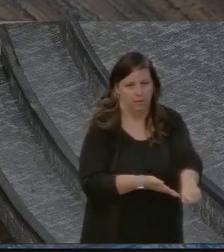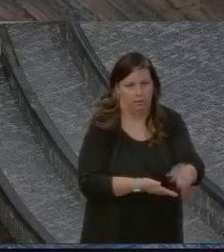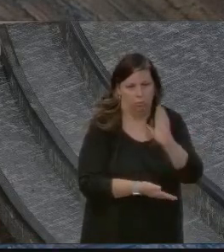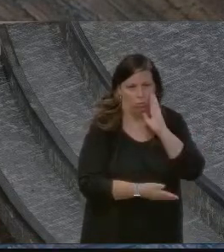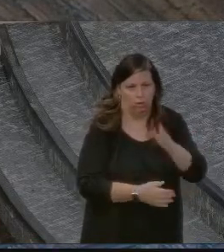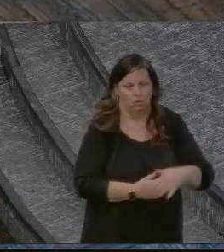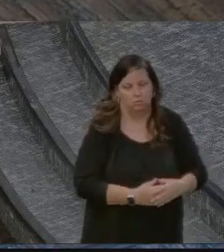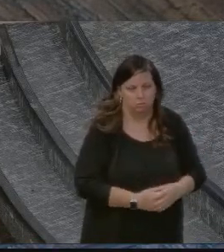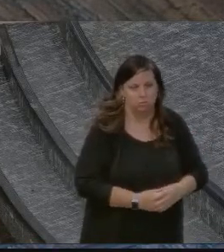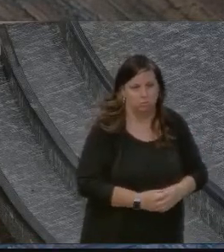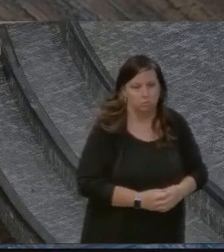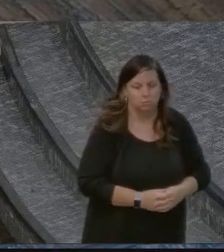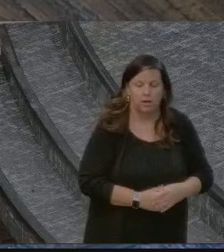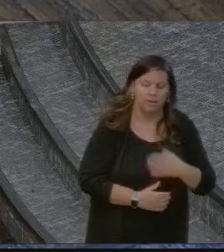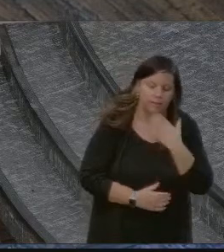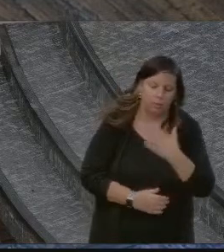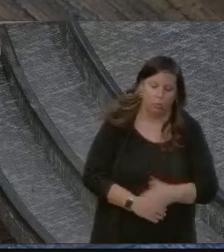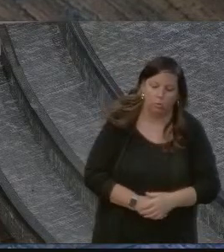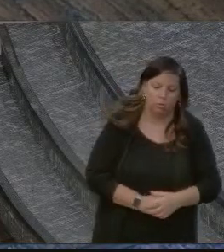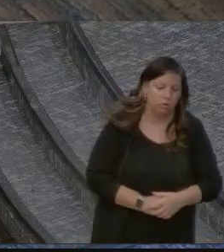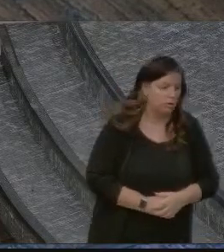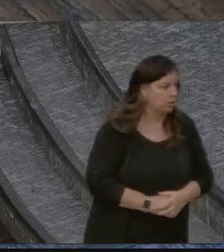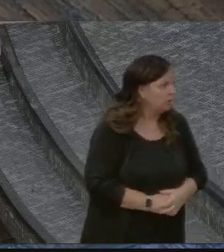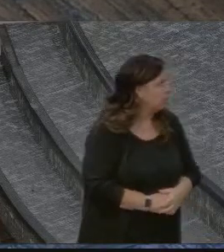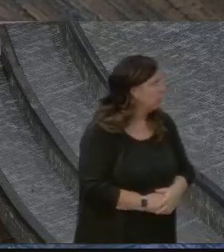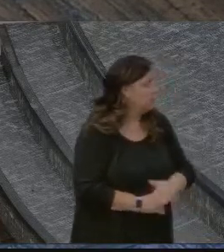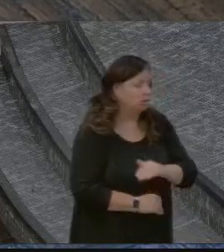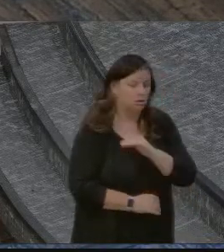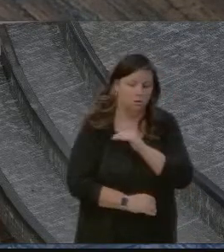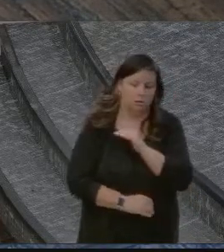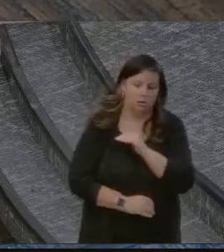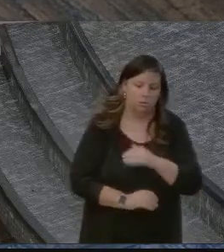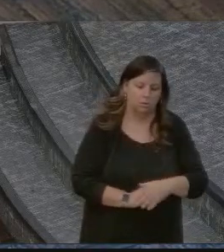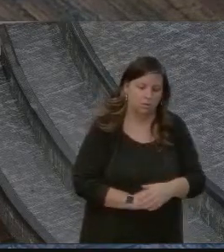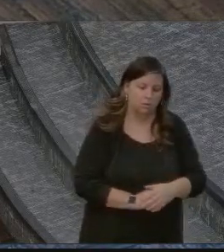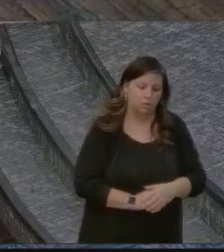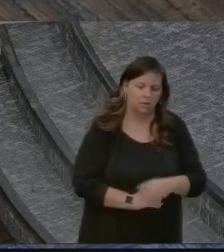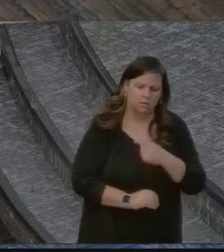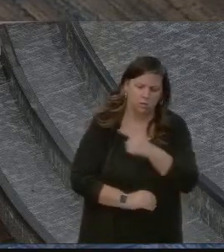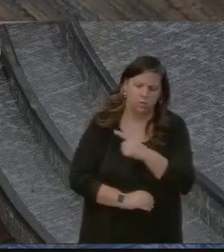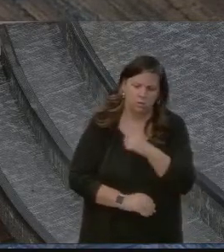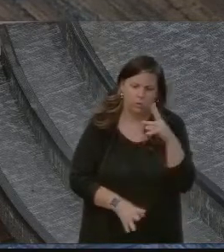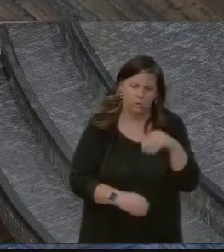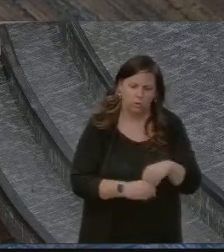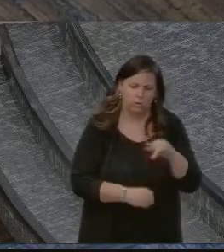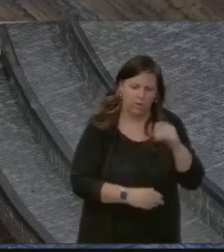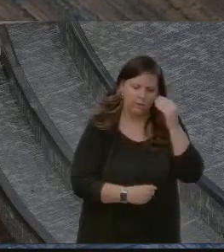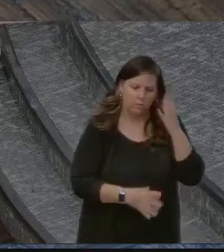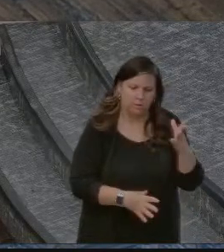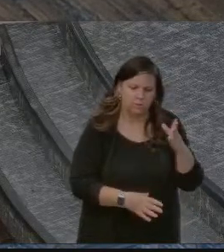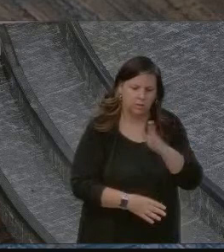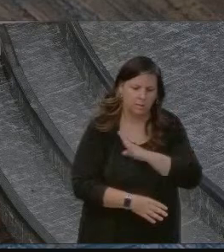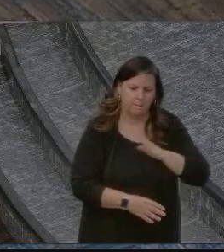Thank you, that helps. Mr. Gaskins, I think you had this in a board update, right? I did.